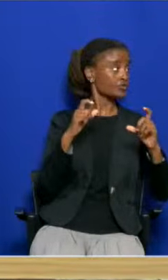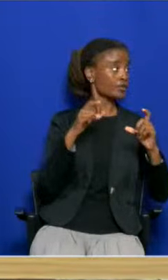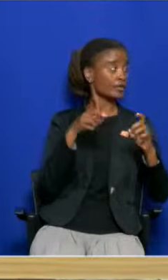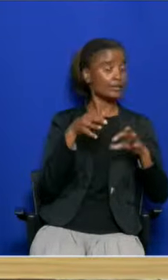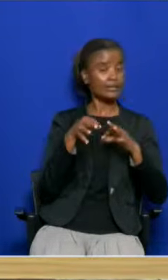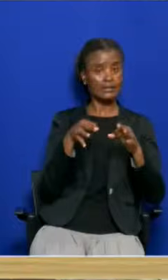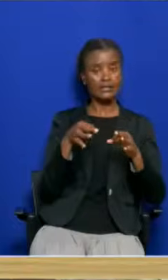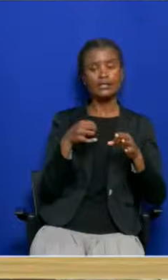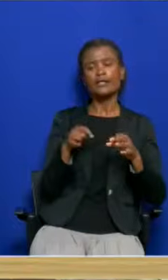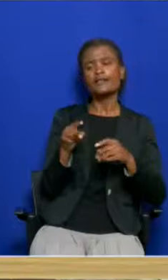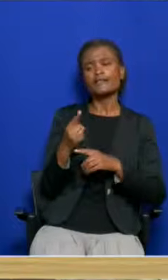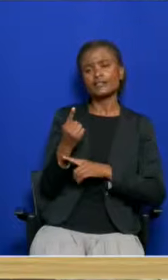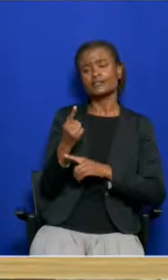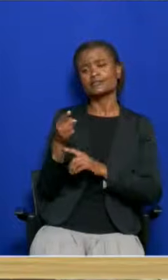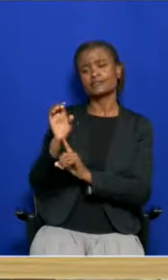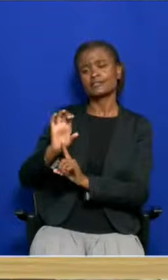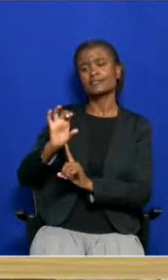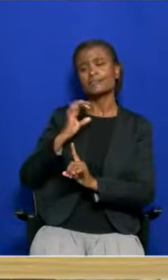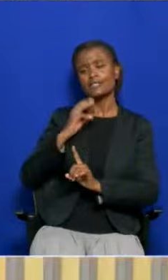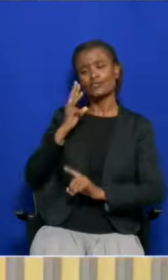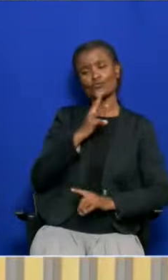Mr. Chaskals.